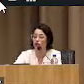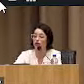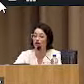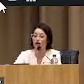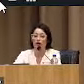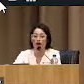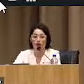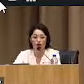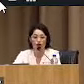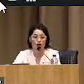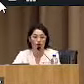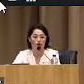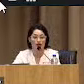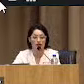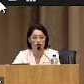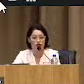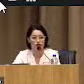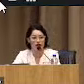doctors,